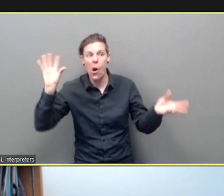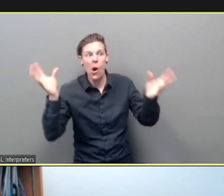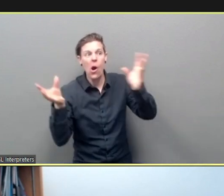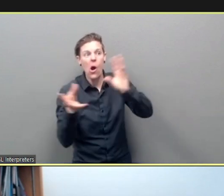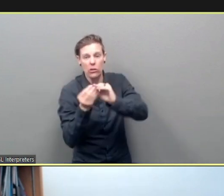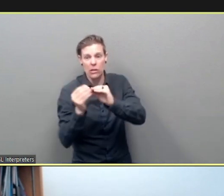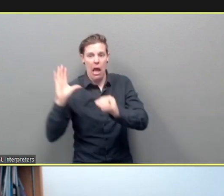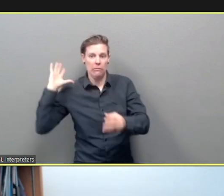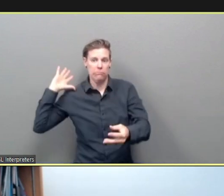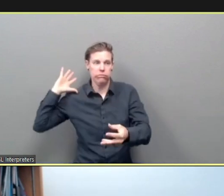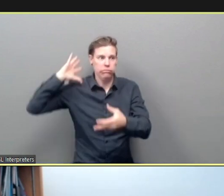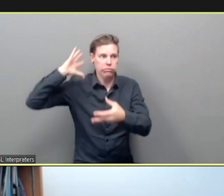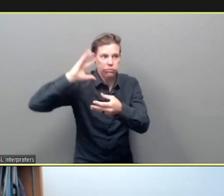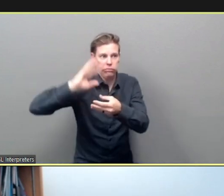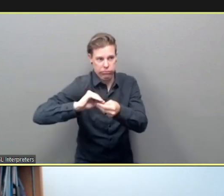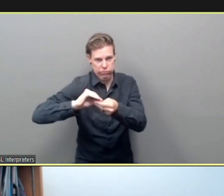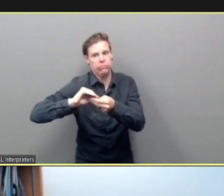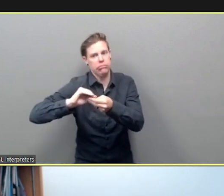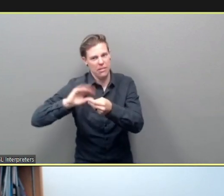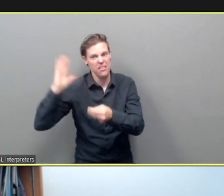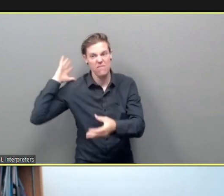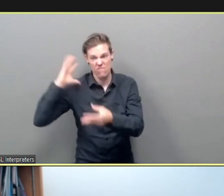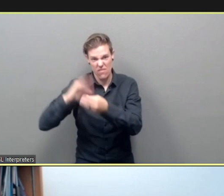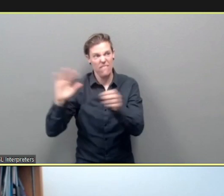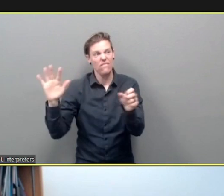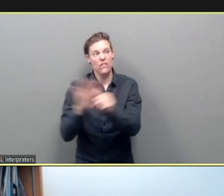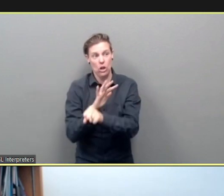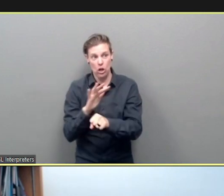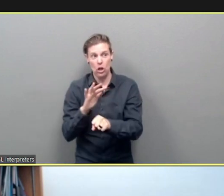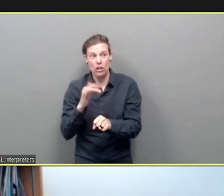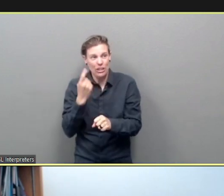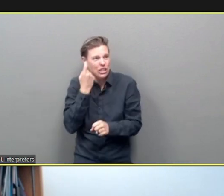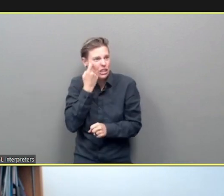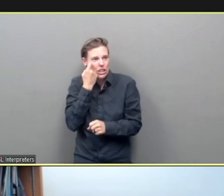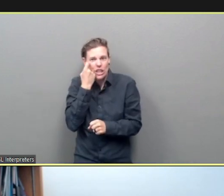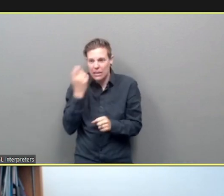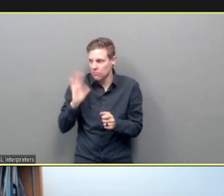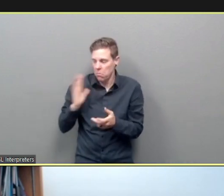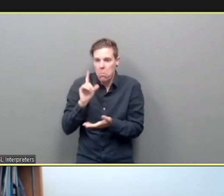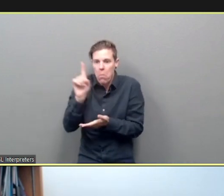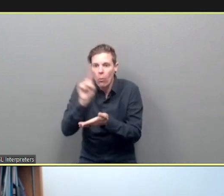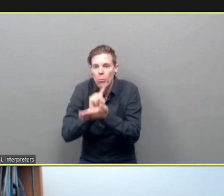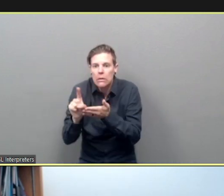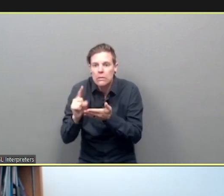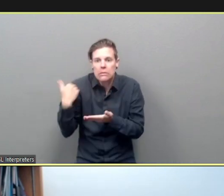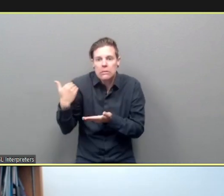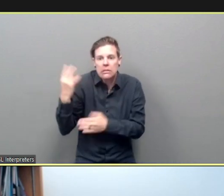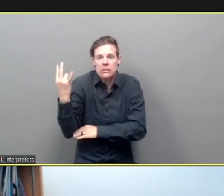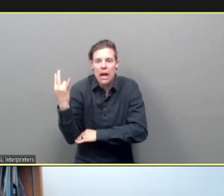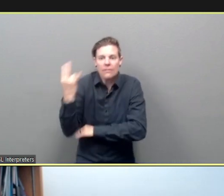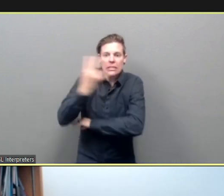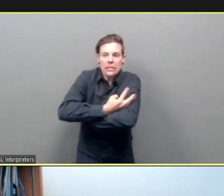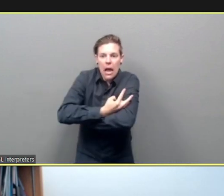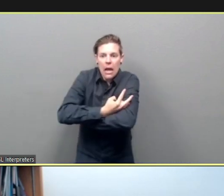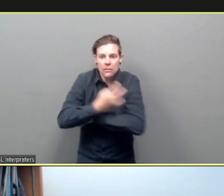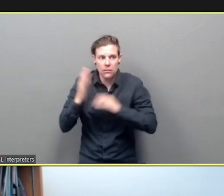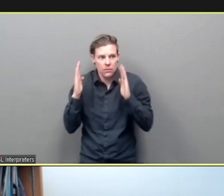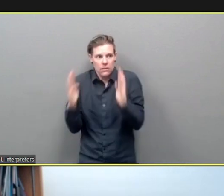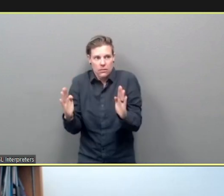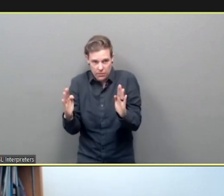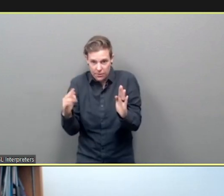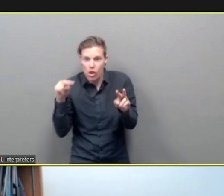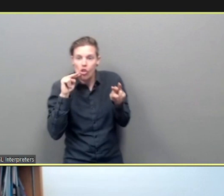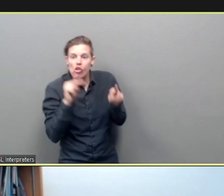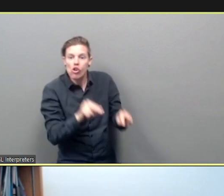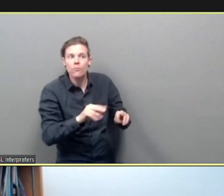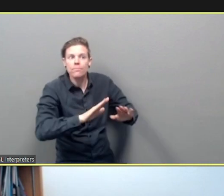entire pandemic. But if you look over just the last week, school age or pediatric cases accounted for